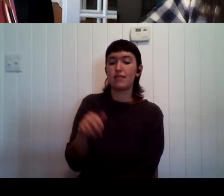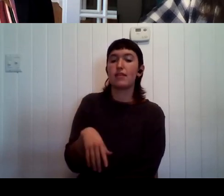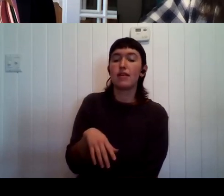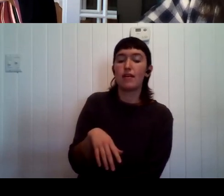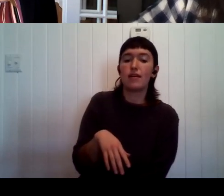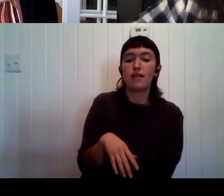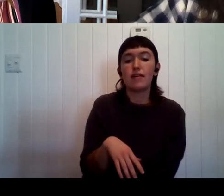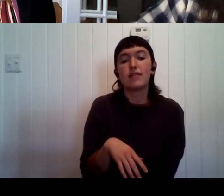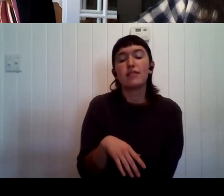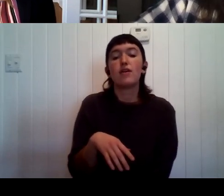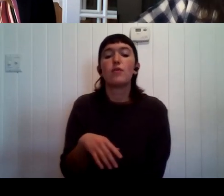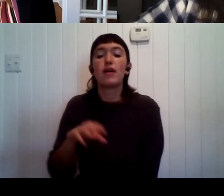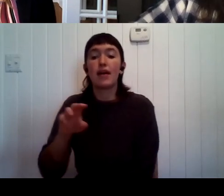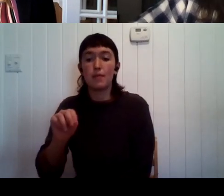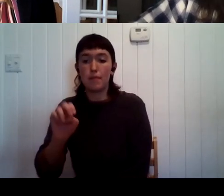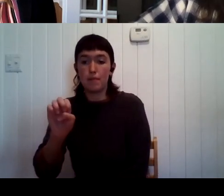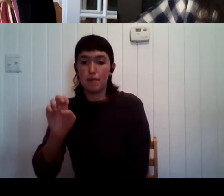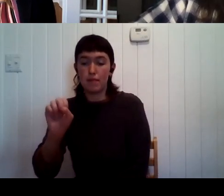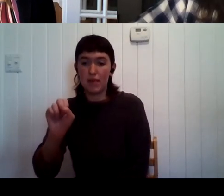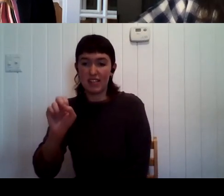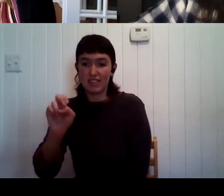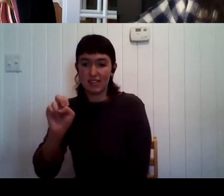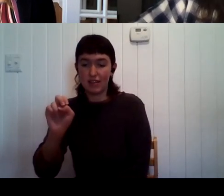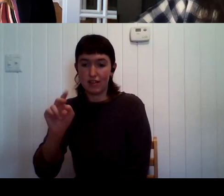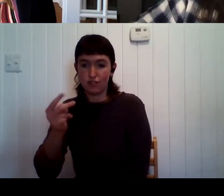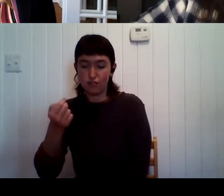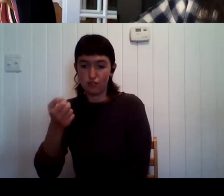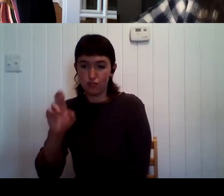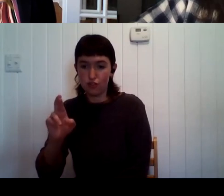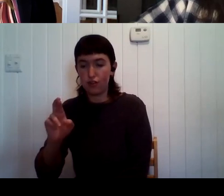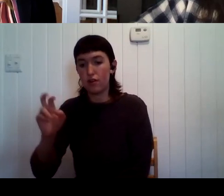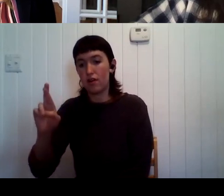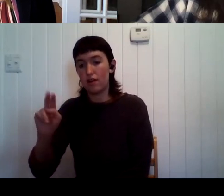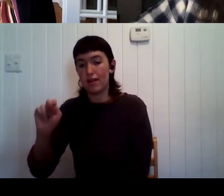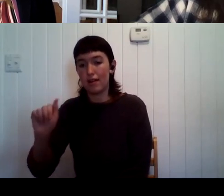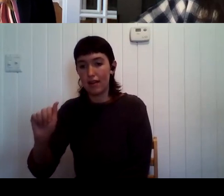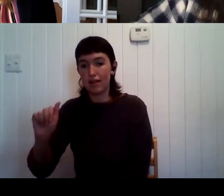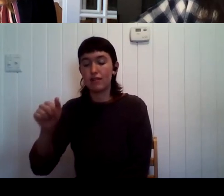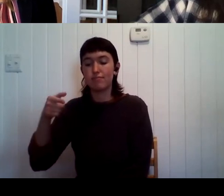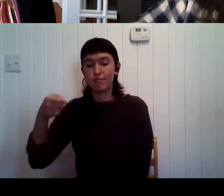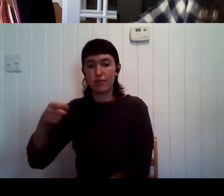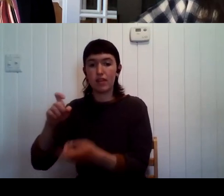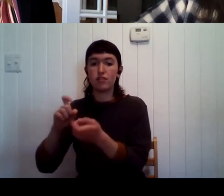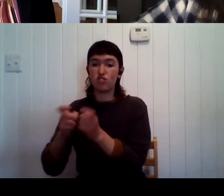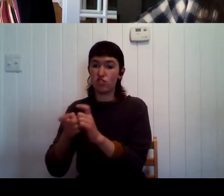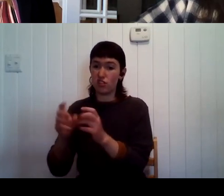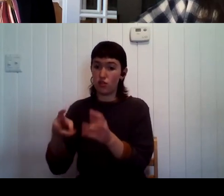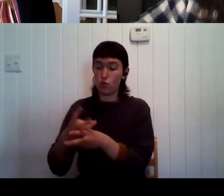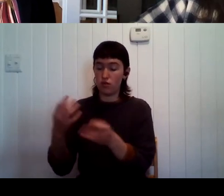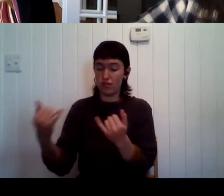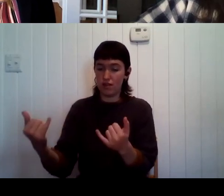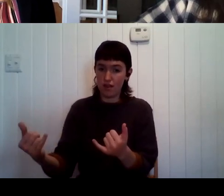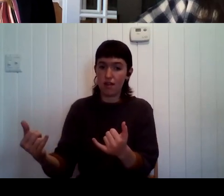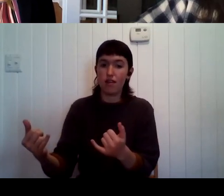Anyway, messenger RNA is really something that's changing the world today. Like